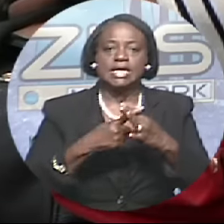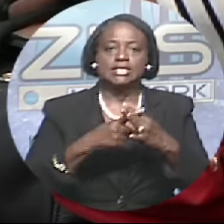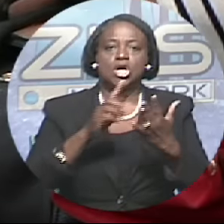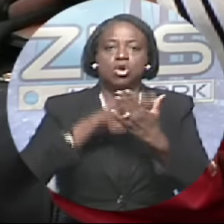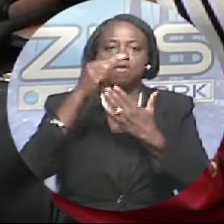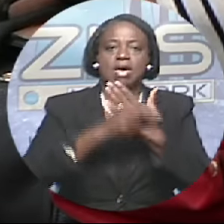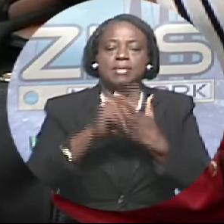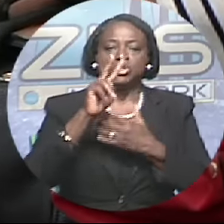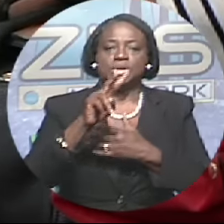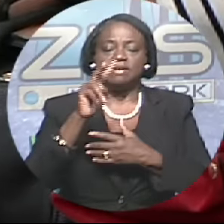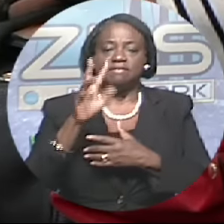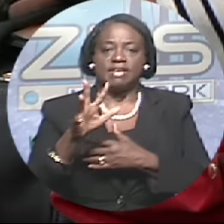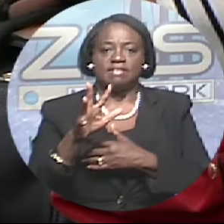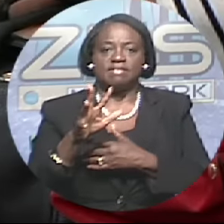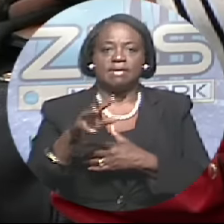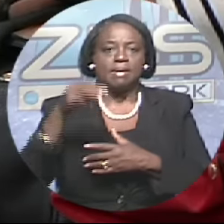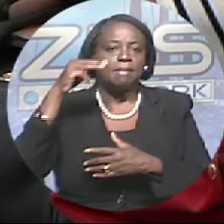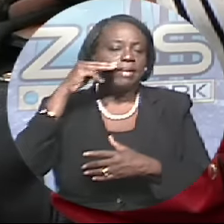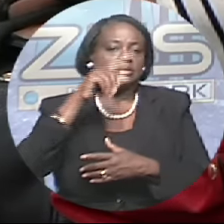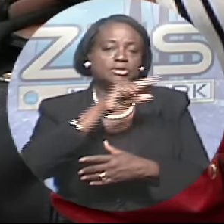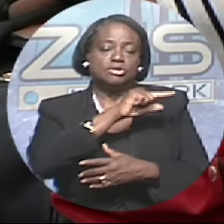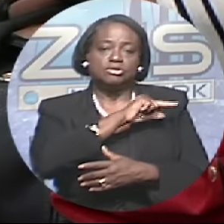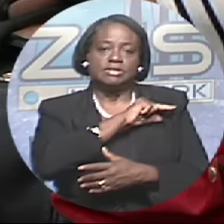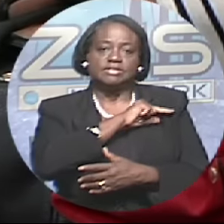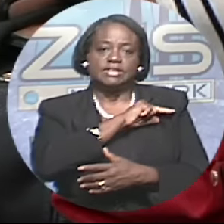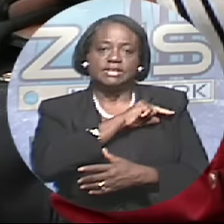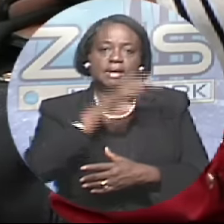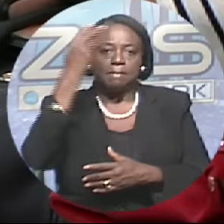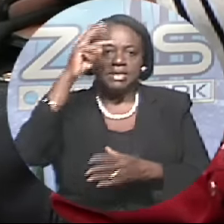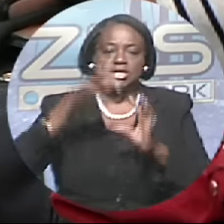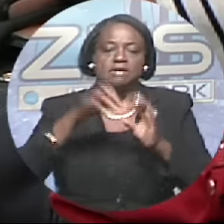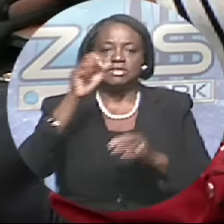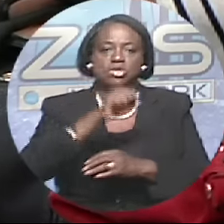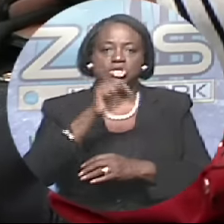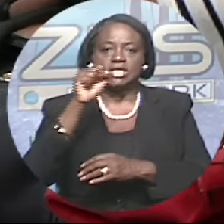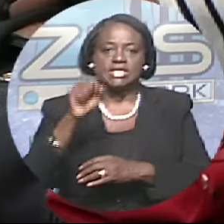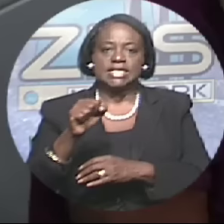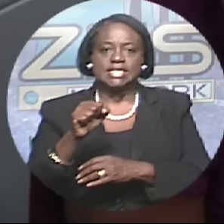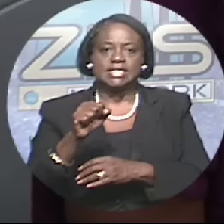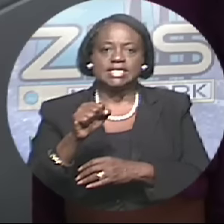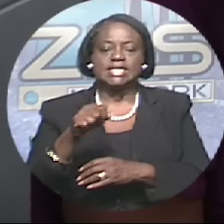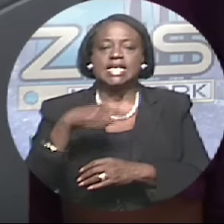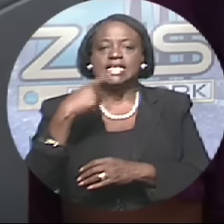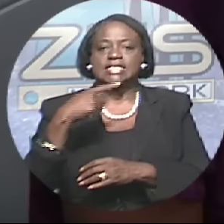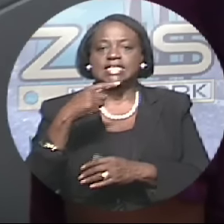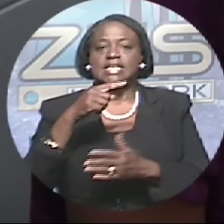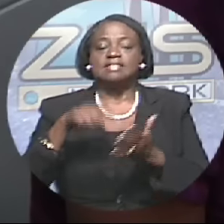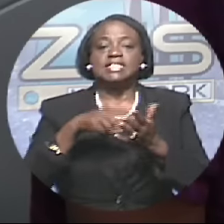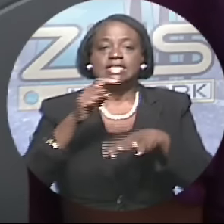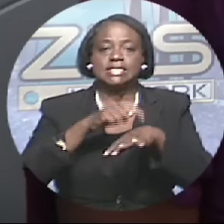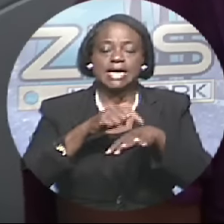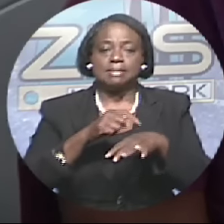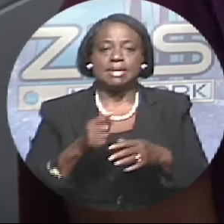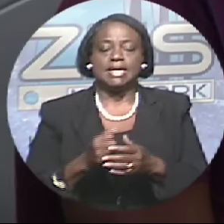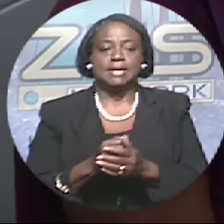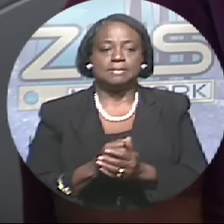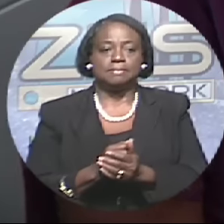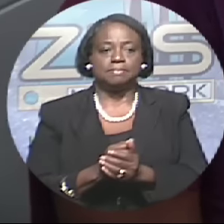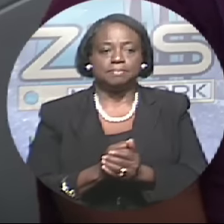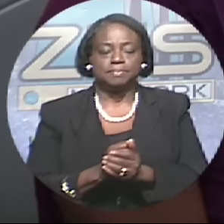Social Services, the Honorable Melanie Griffin, says the message of protecting the human rights of all is relevant and timely.